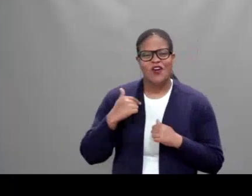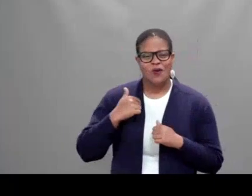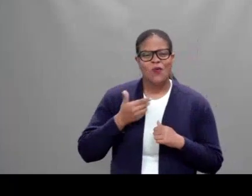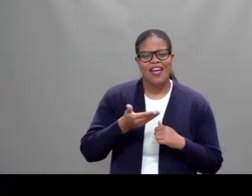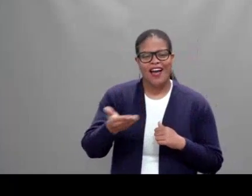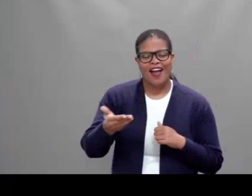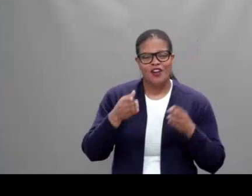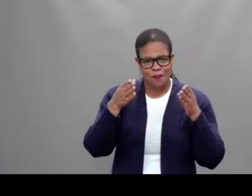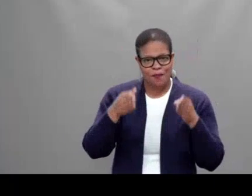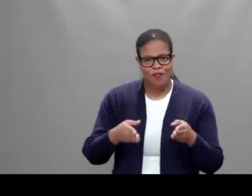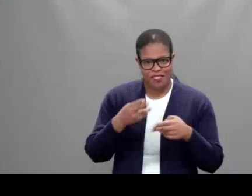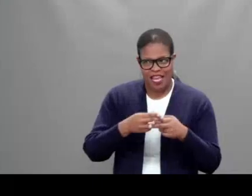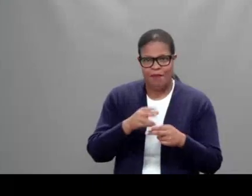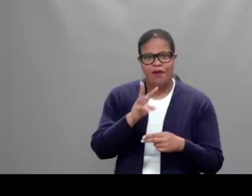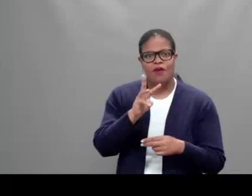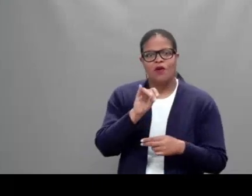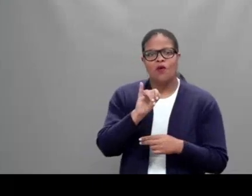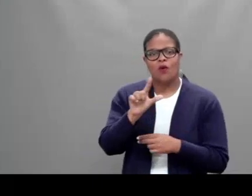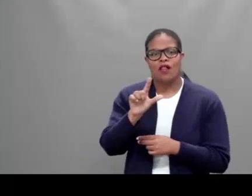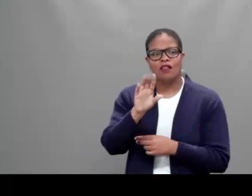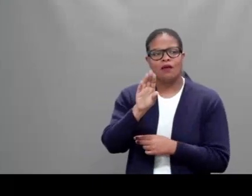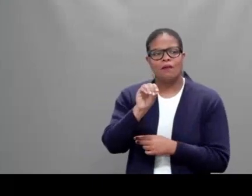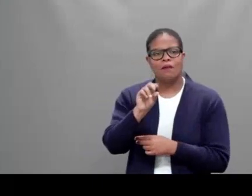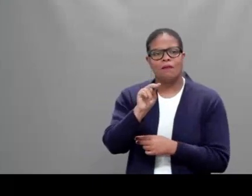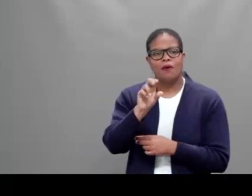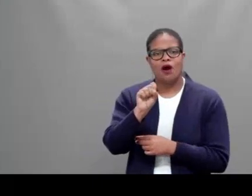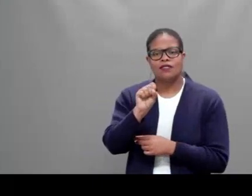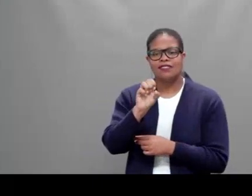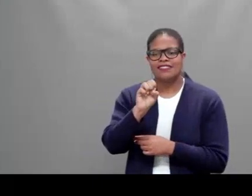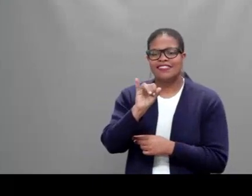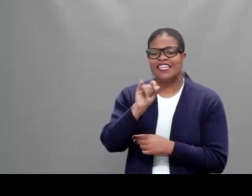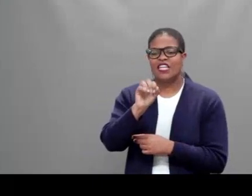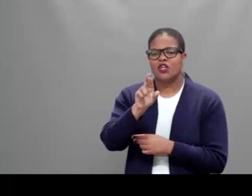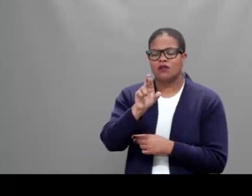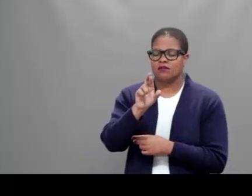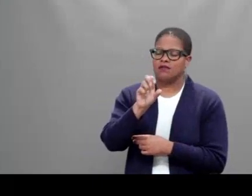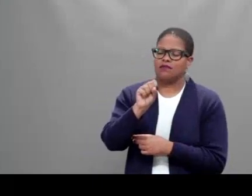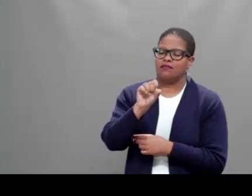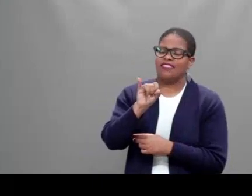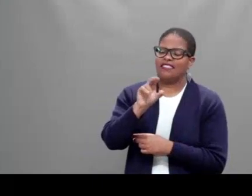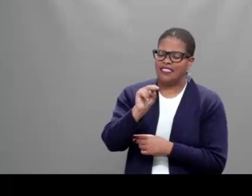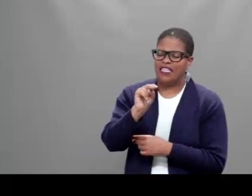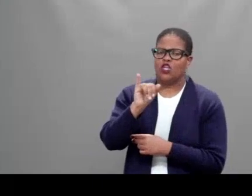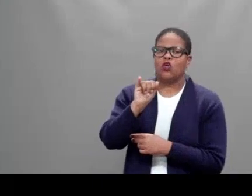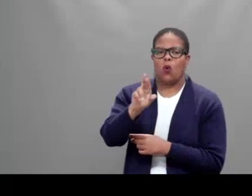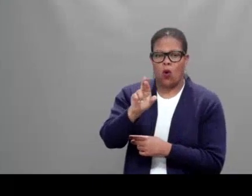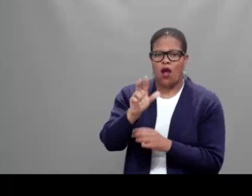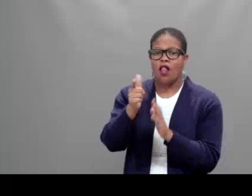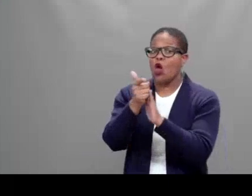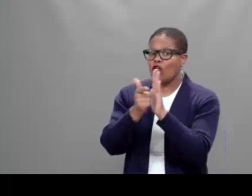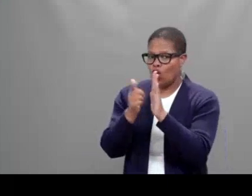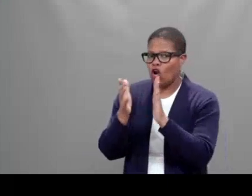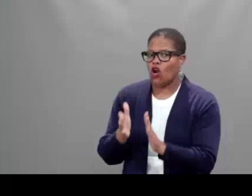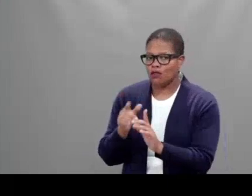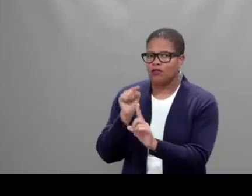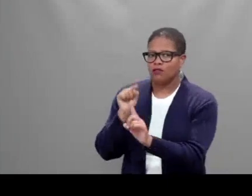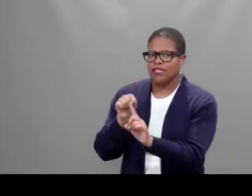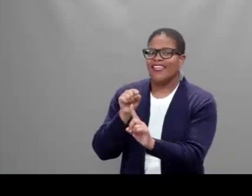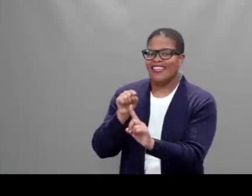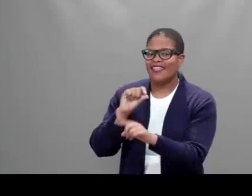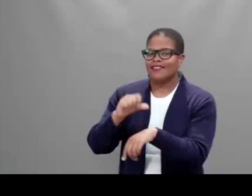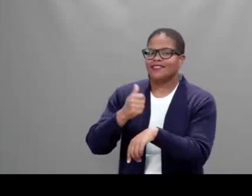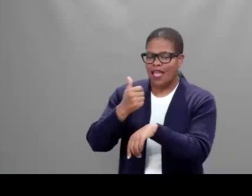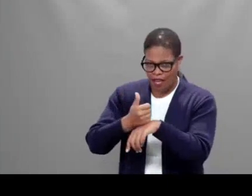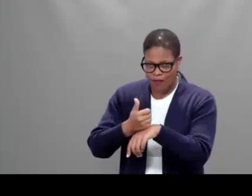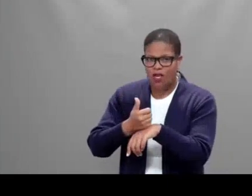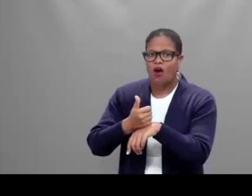hired a person named Bill Bonsignor. He was a lawyer, and that was his thrust. And he set up a